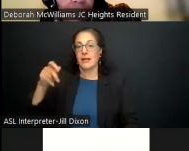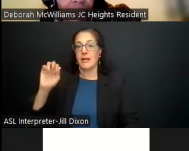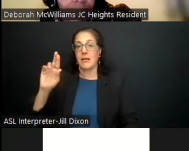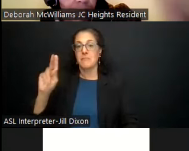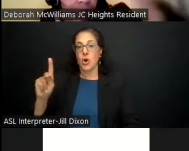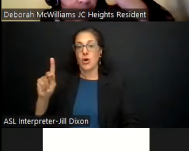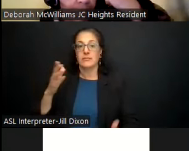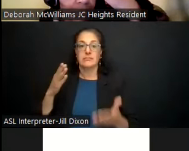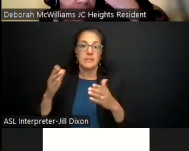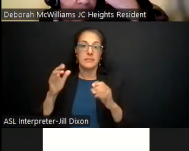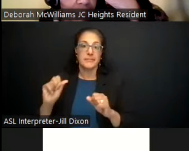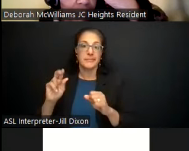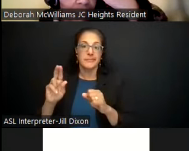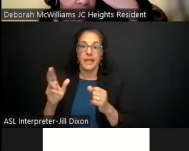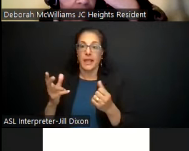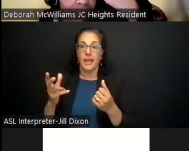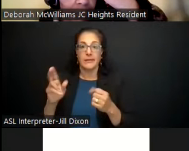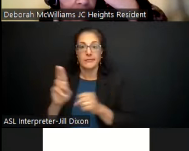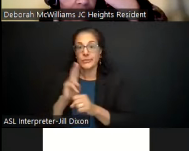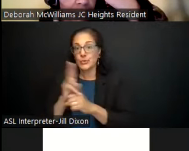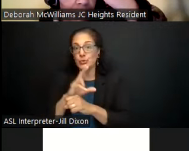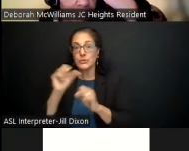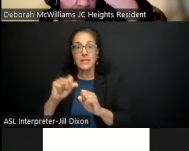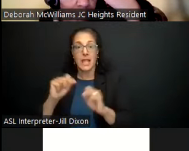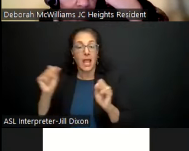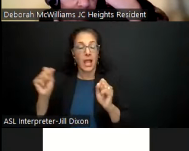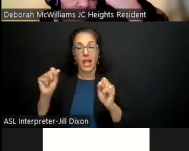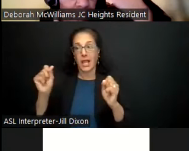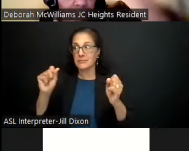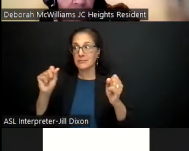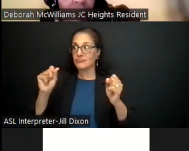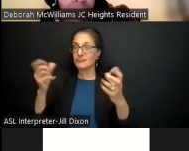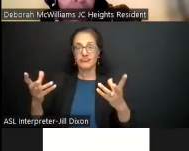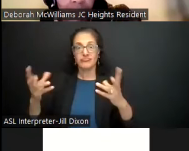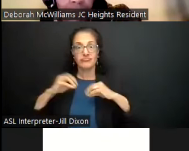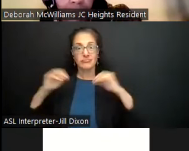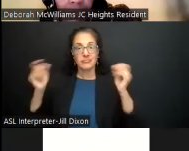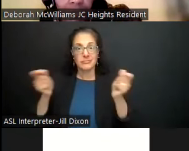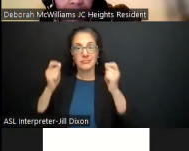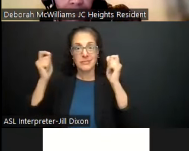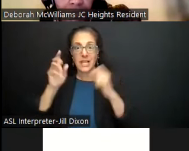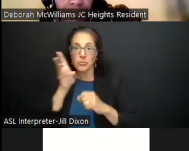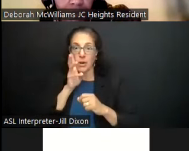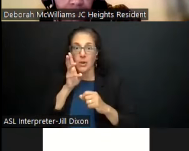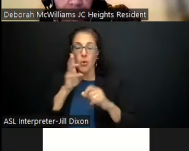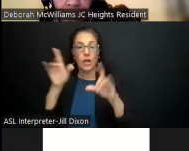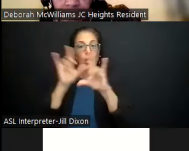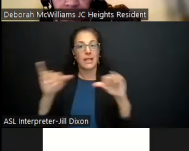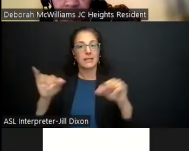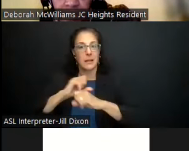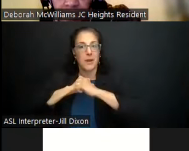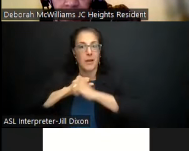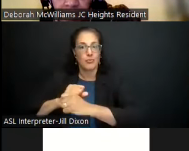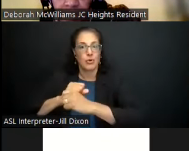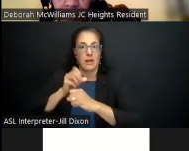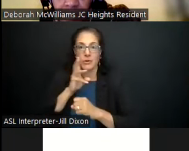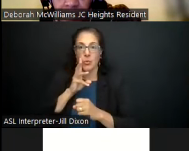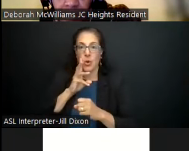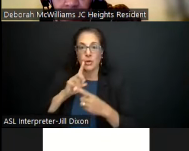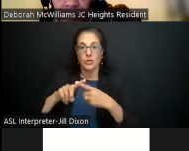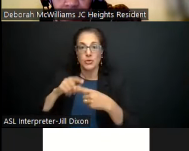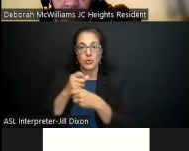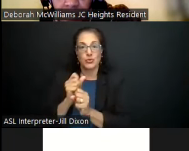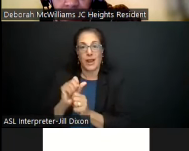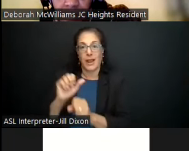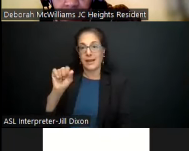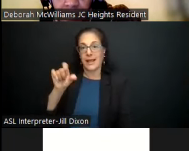maybe use and even celebrate the water, but also potentially protecting it to create an asset